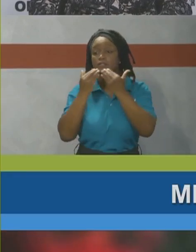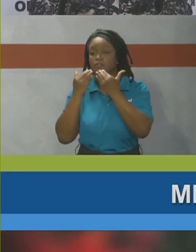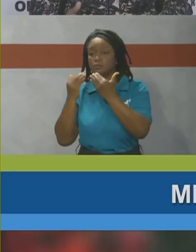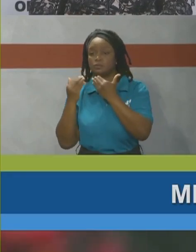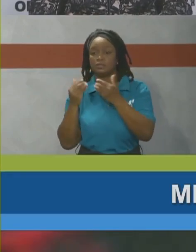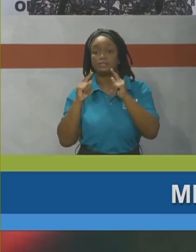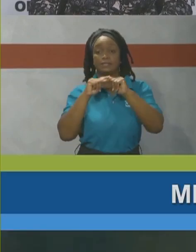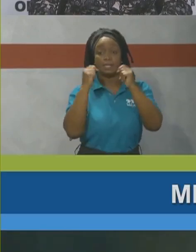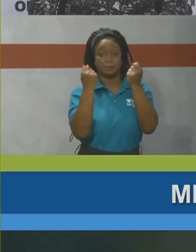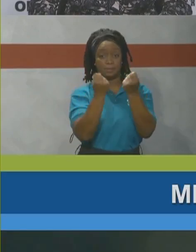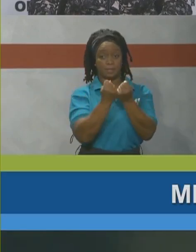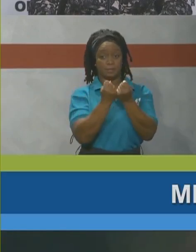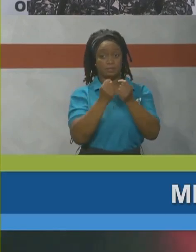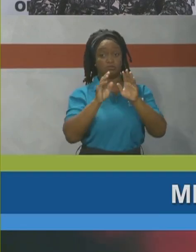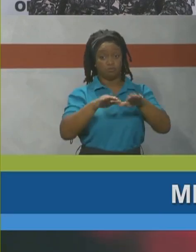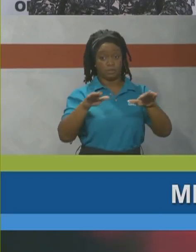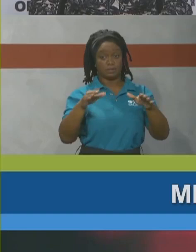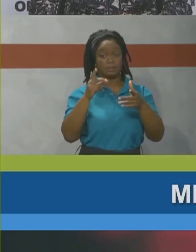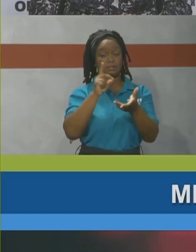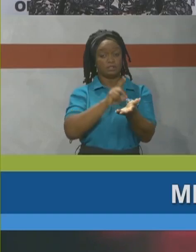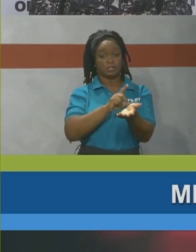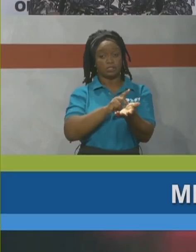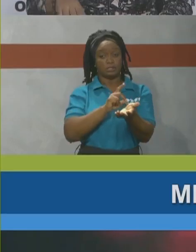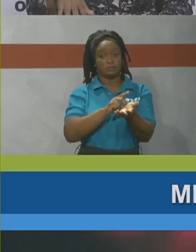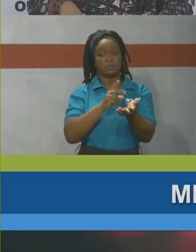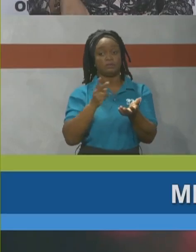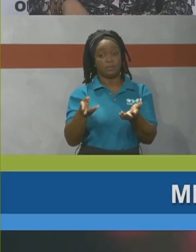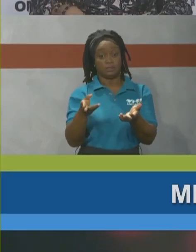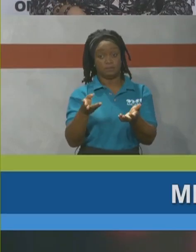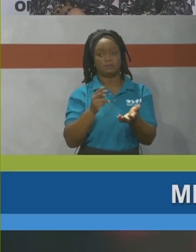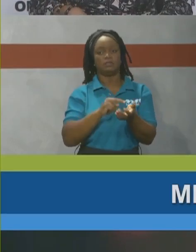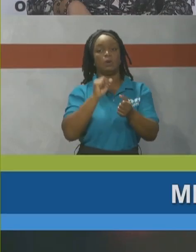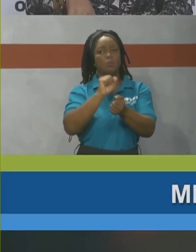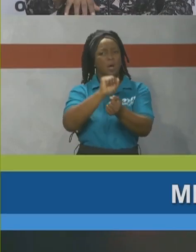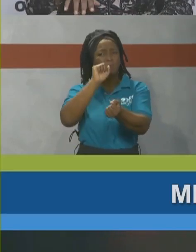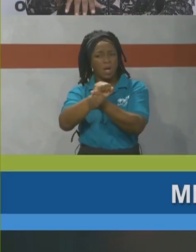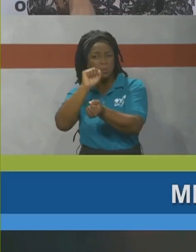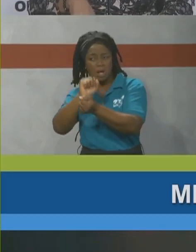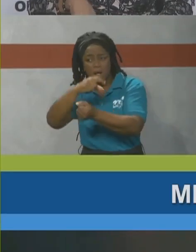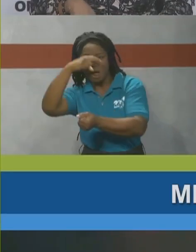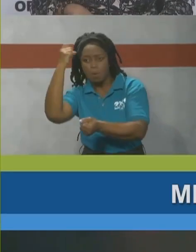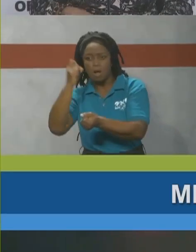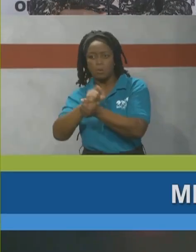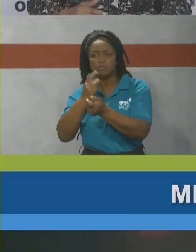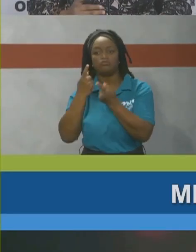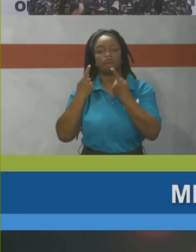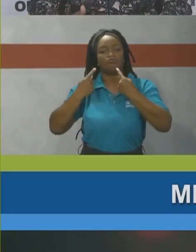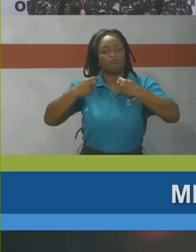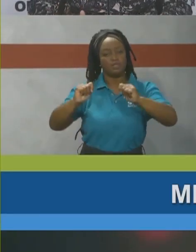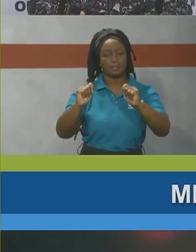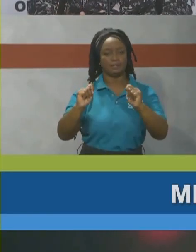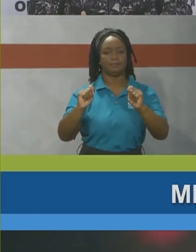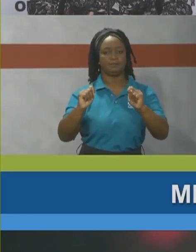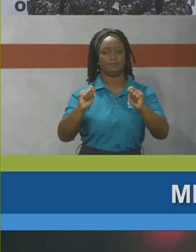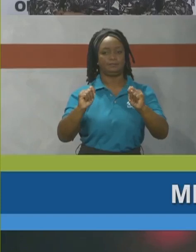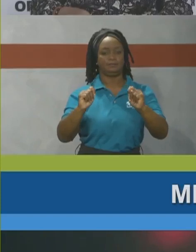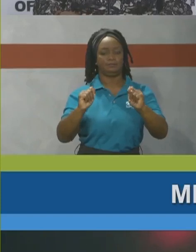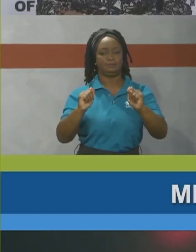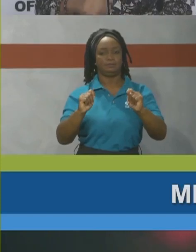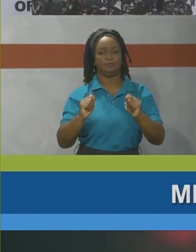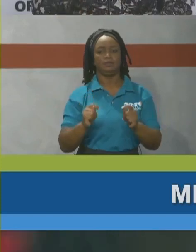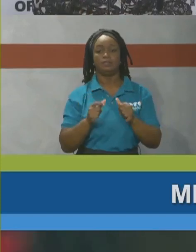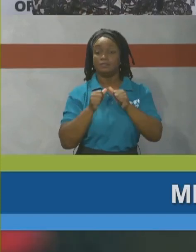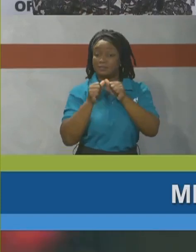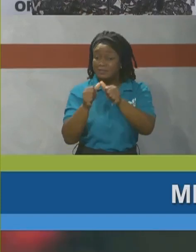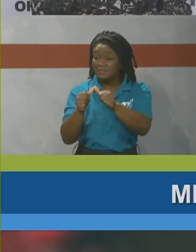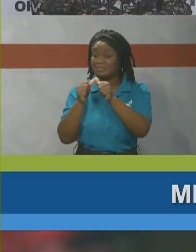They have been really working hard for this pandemic, and they've been trying to keep this mortality reduced. Also, Dr. Ronan Ramrup, who's